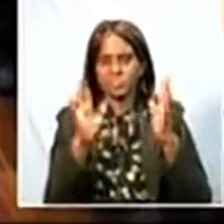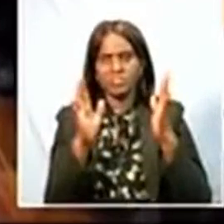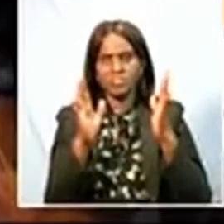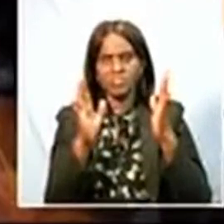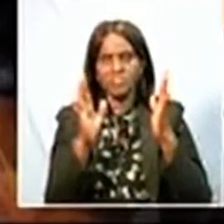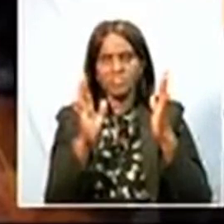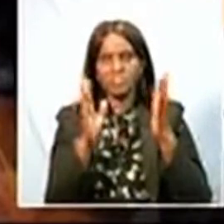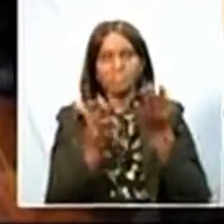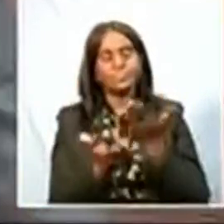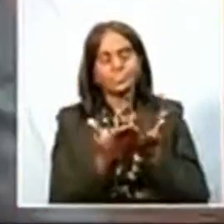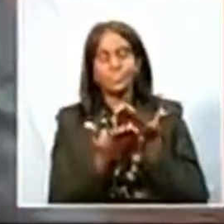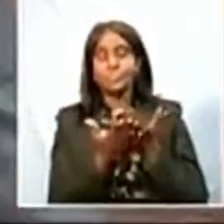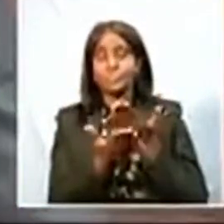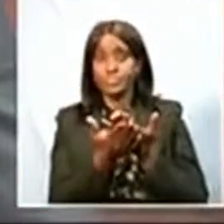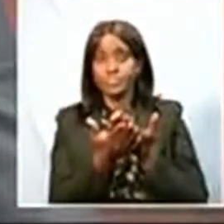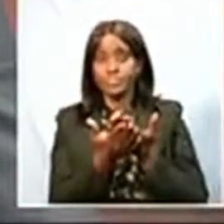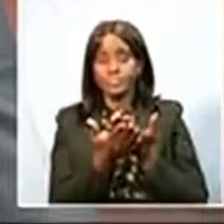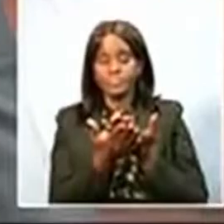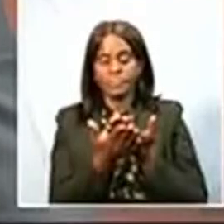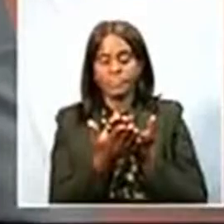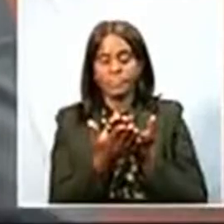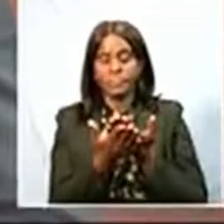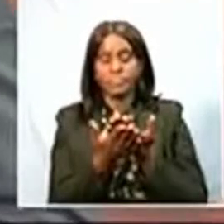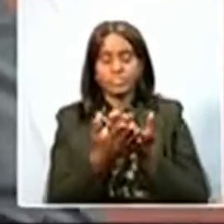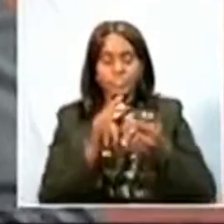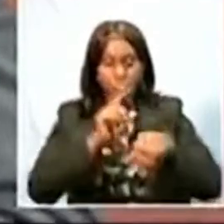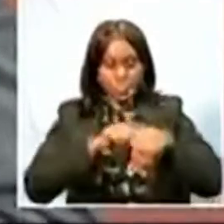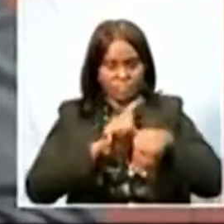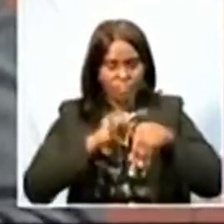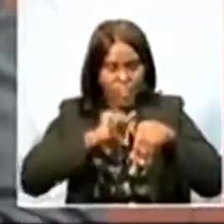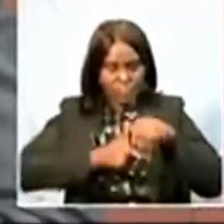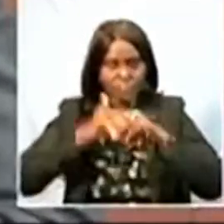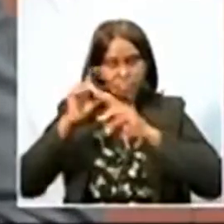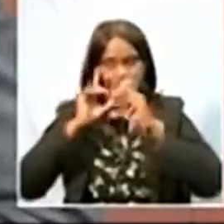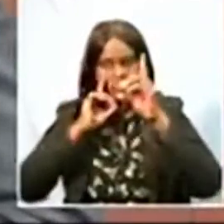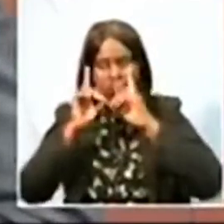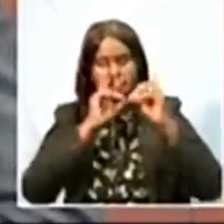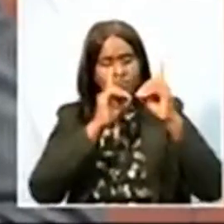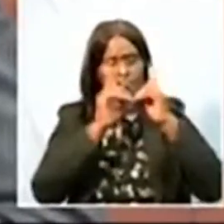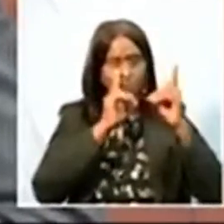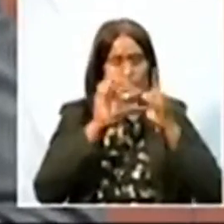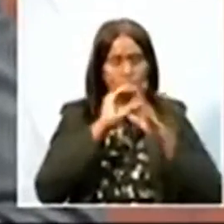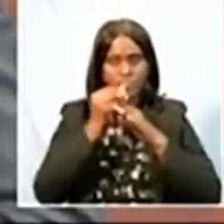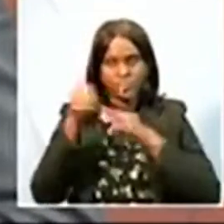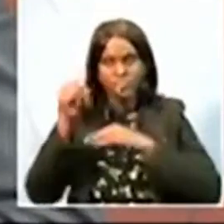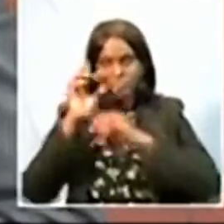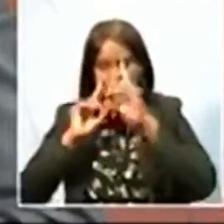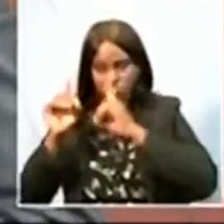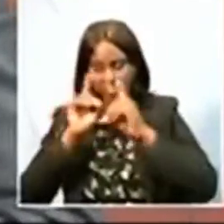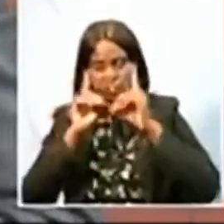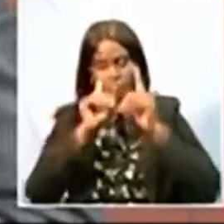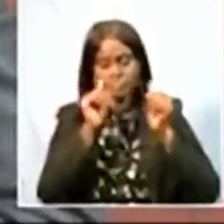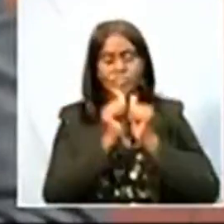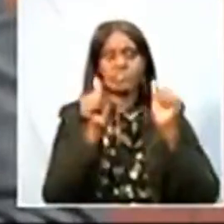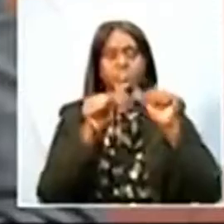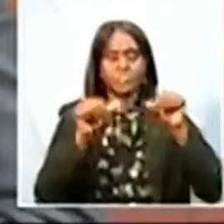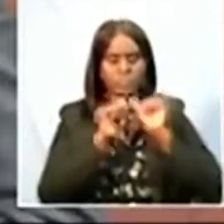allows an addendum. At the point you are discussing with or you are interacting with the Auditor